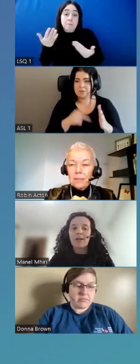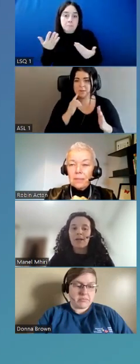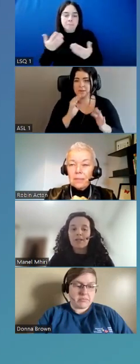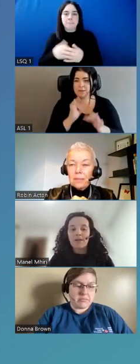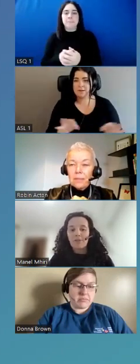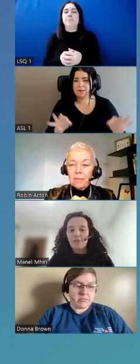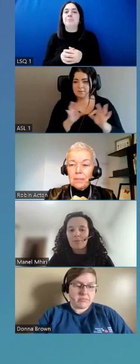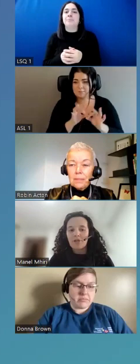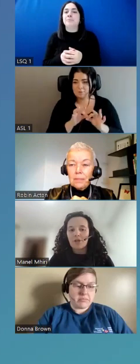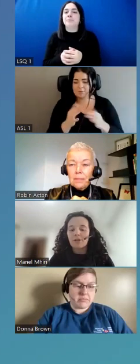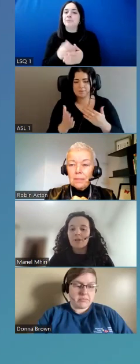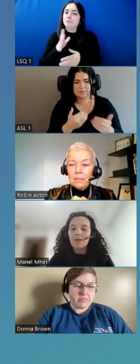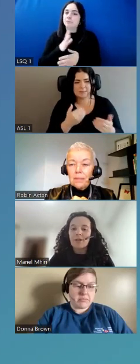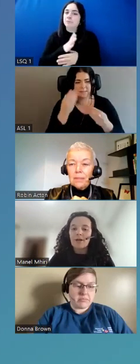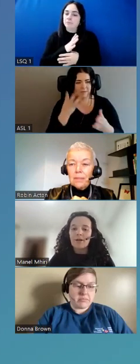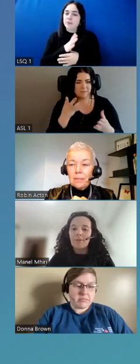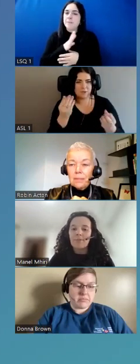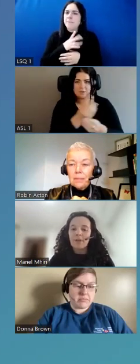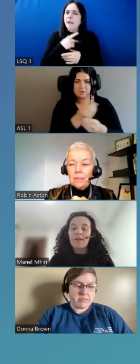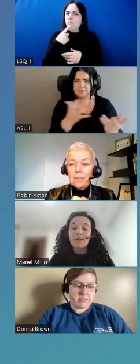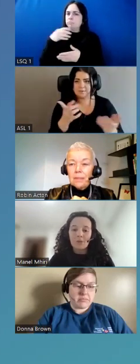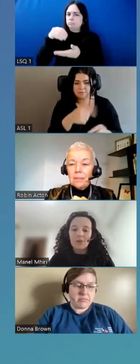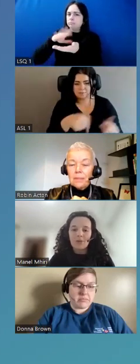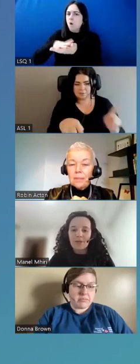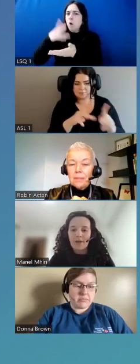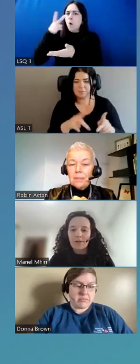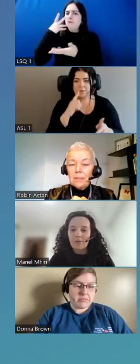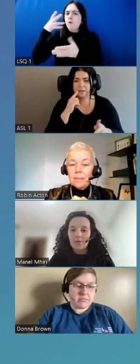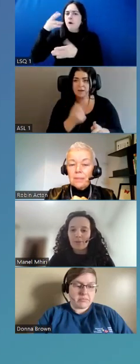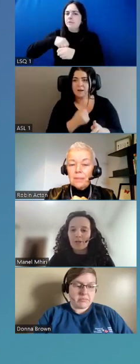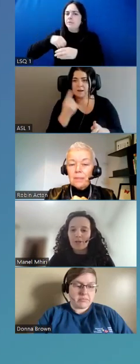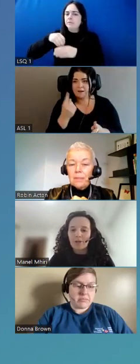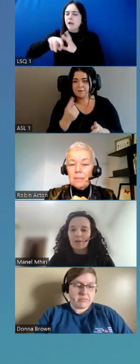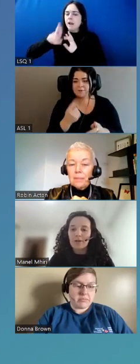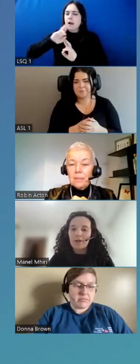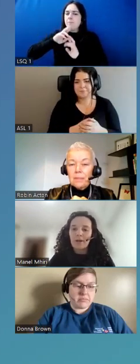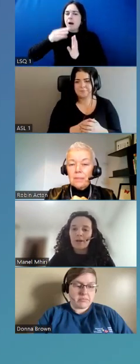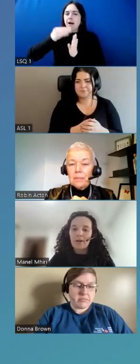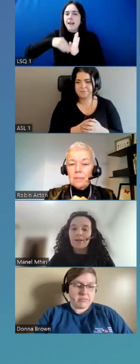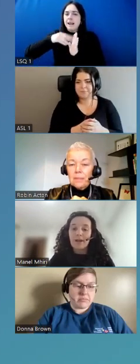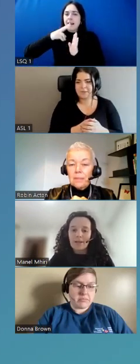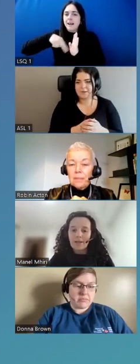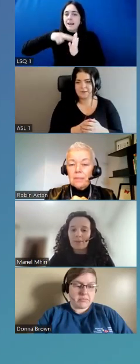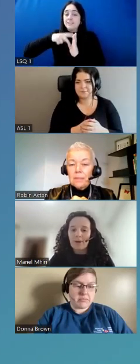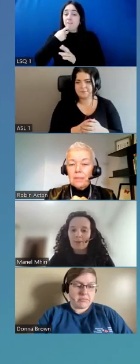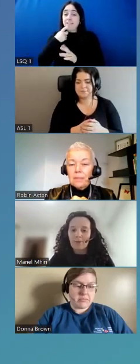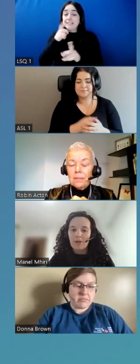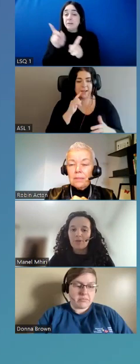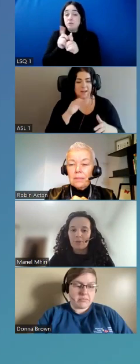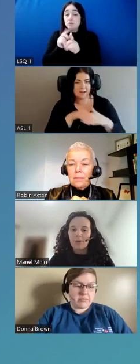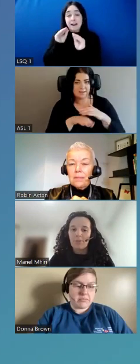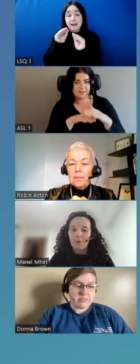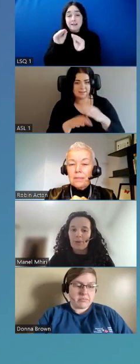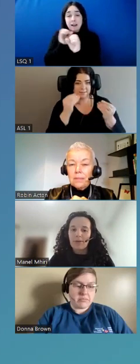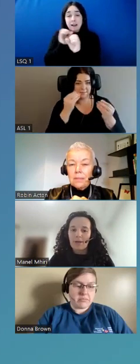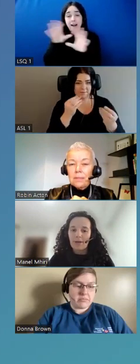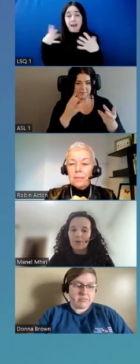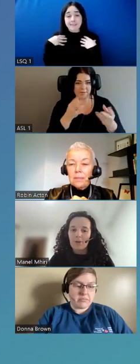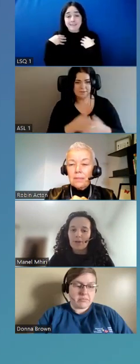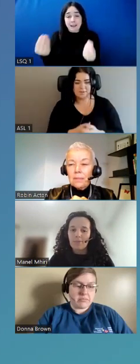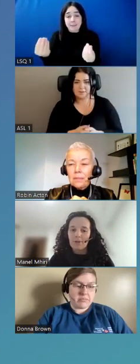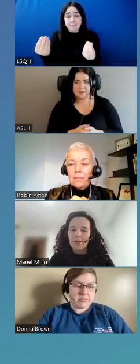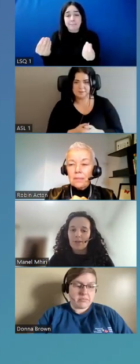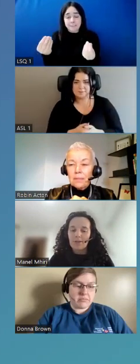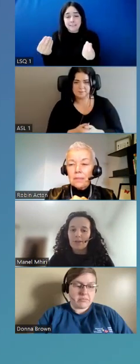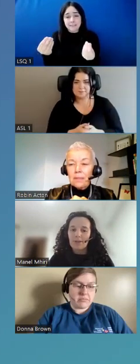making easy information, easy to understand information and accessible information for people with